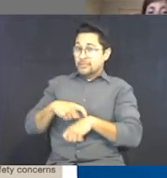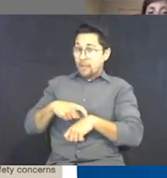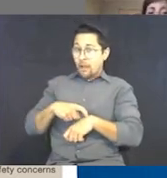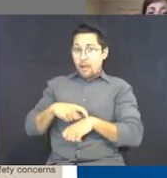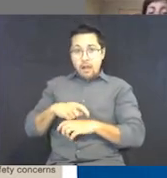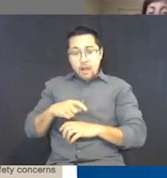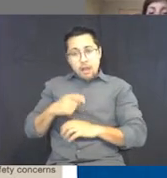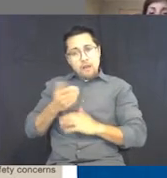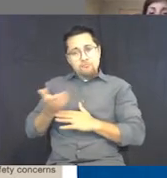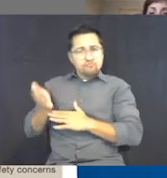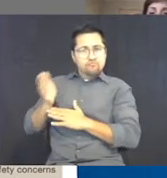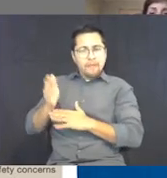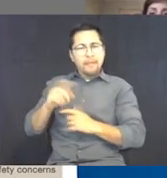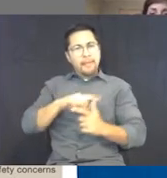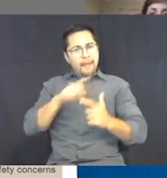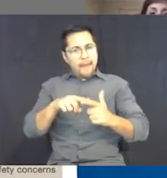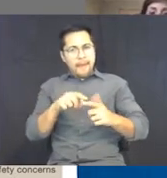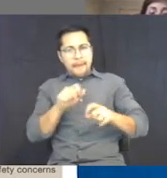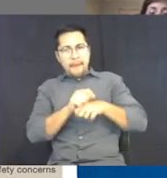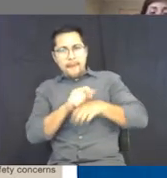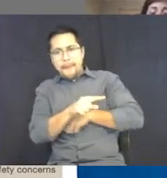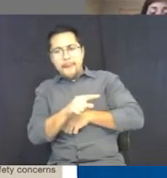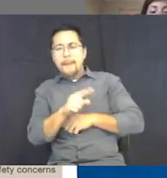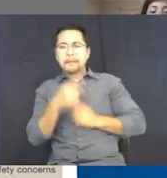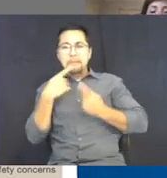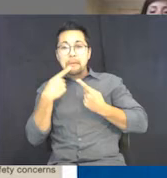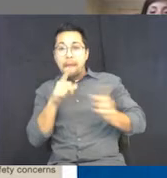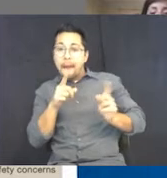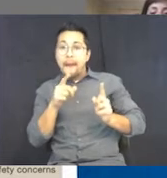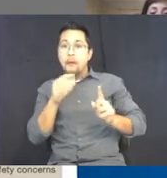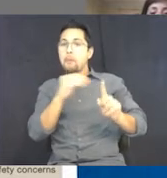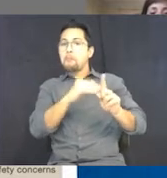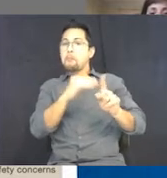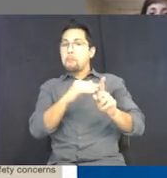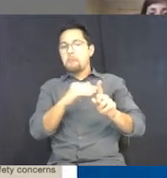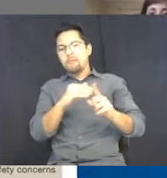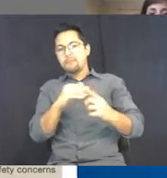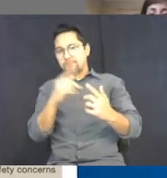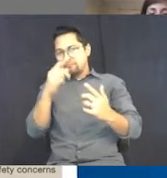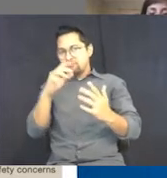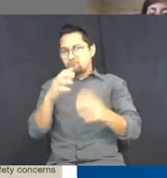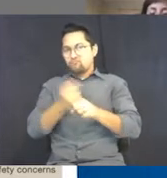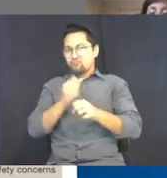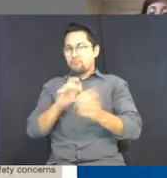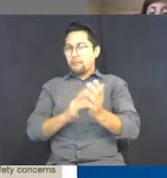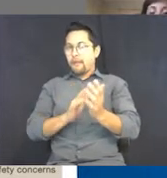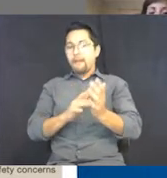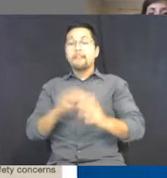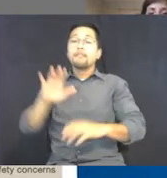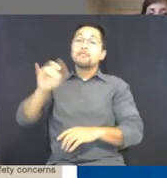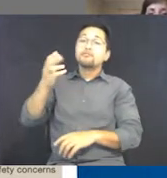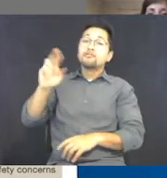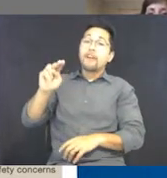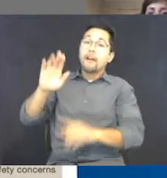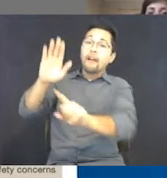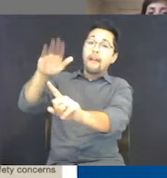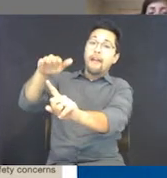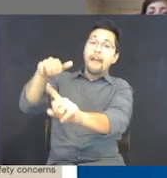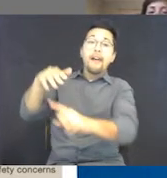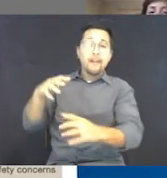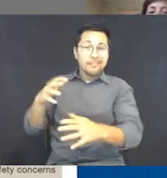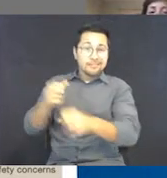then you can send an alert to a caregiver. That third part is controlling something, an environmental